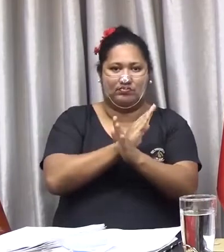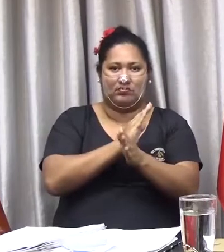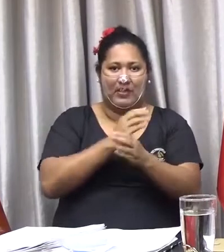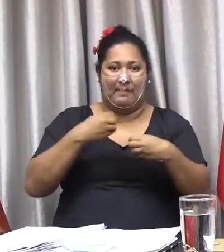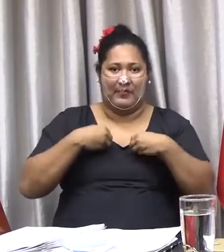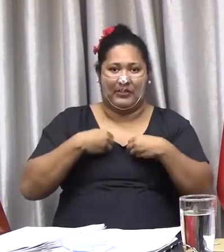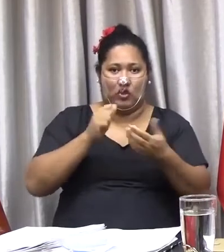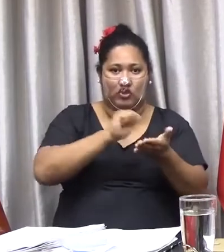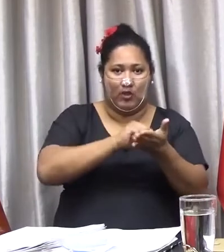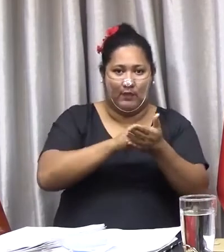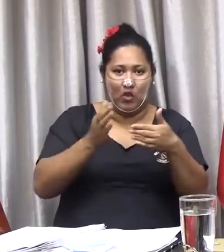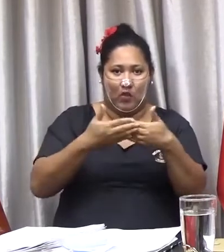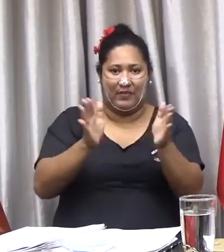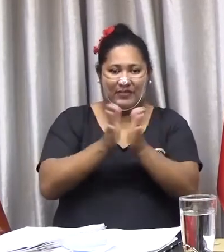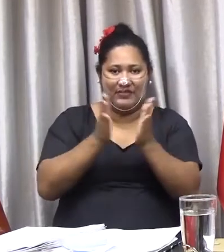on Sunday.